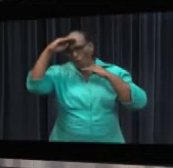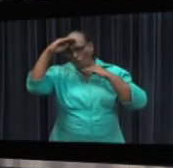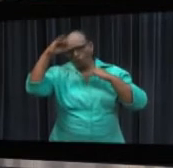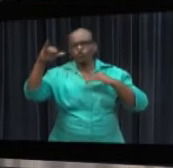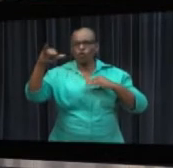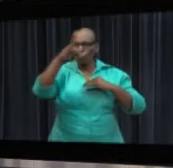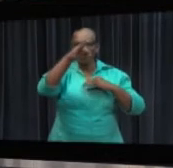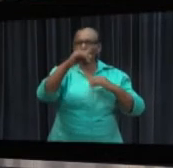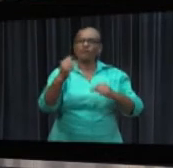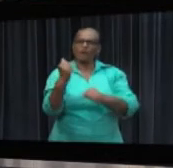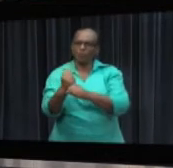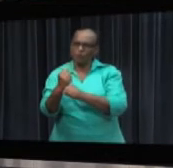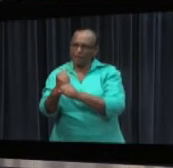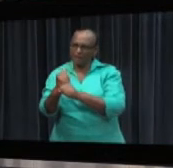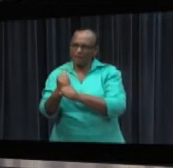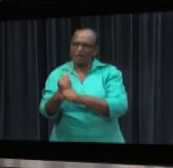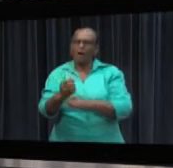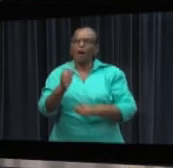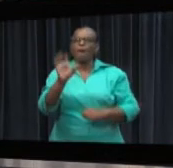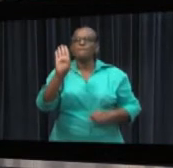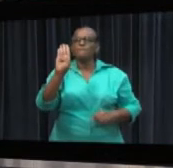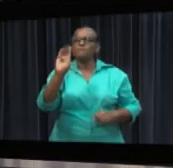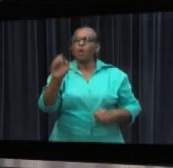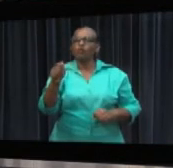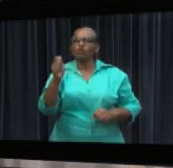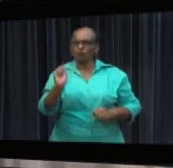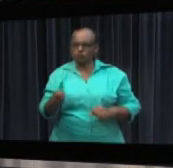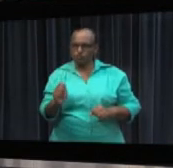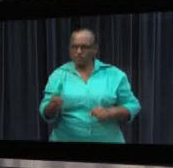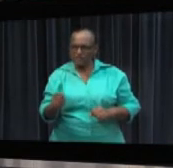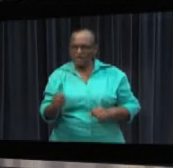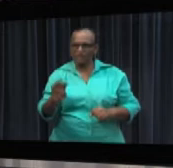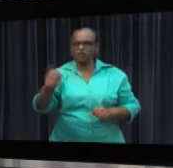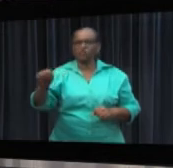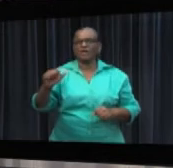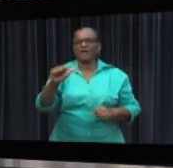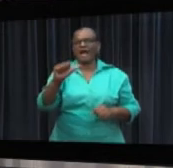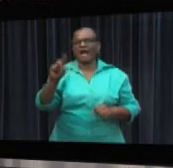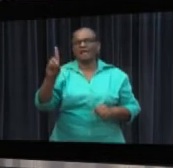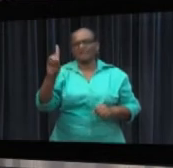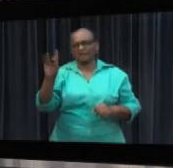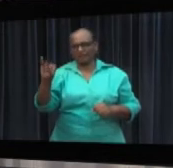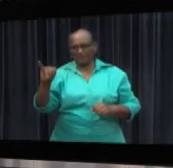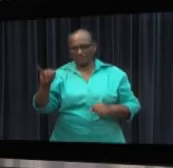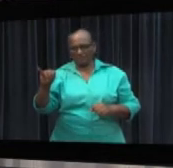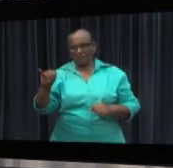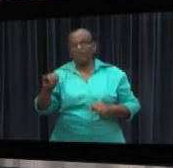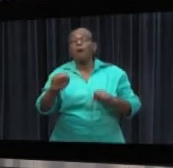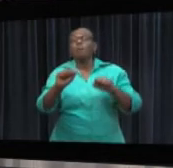of Civil Aviation, Faisal Barn, and the Chairman of the SATCA Union,